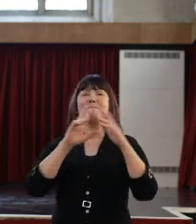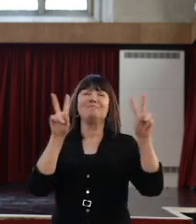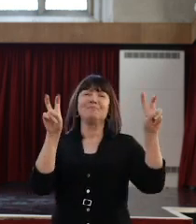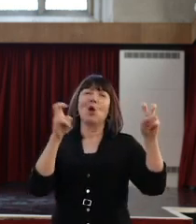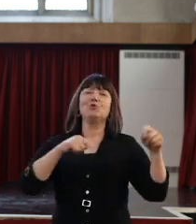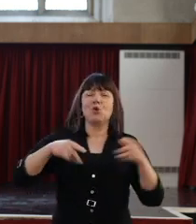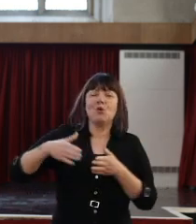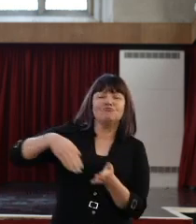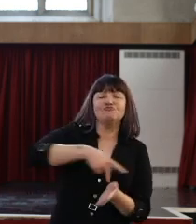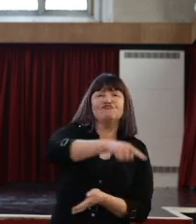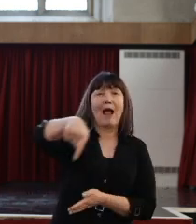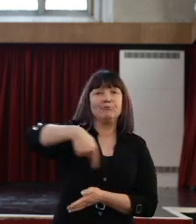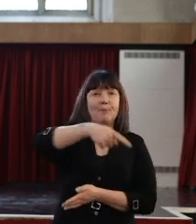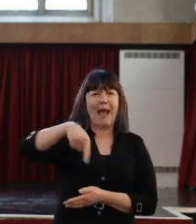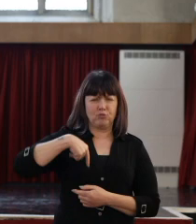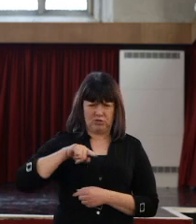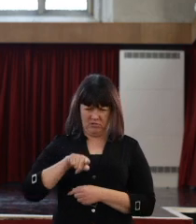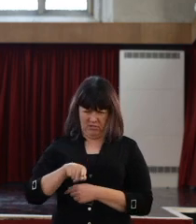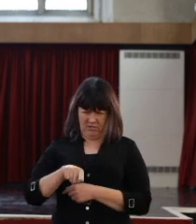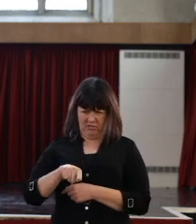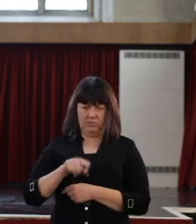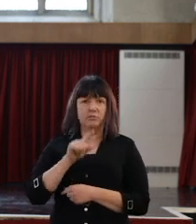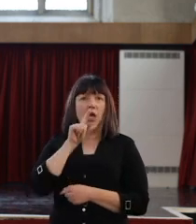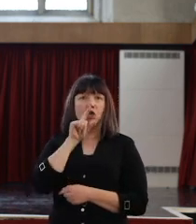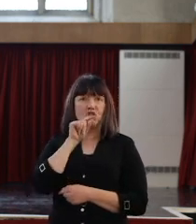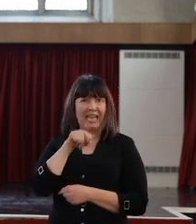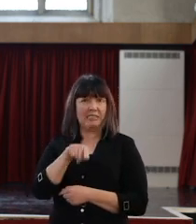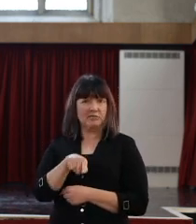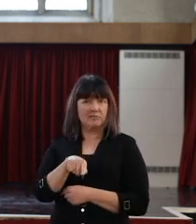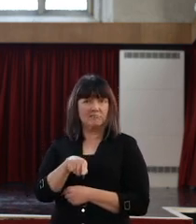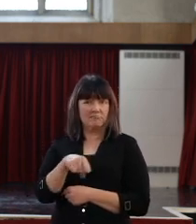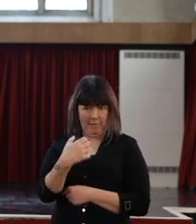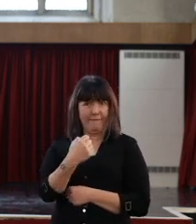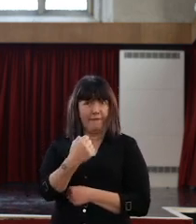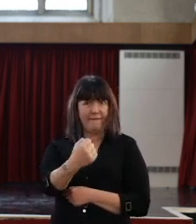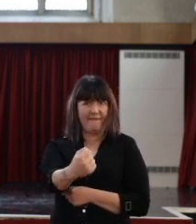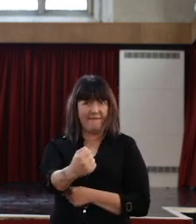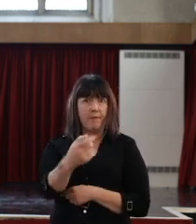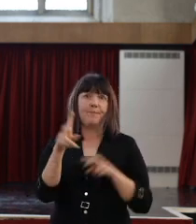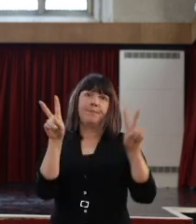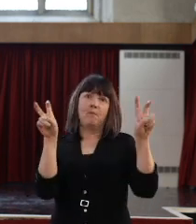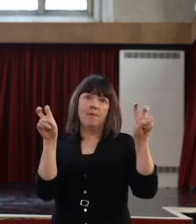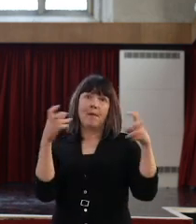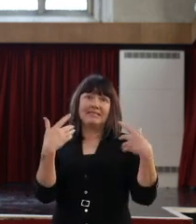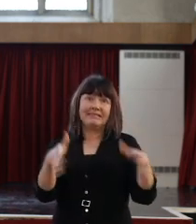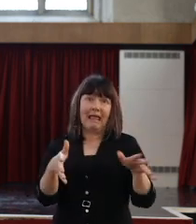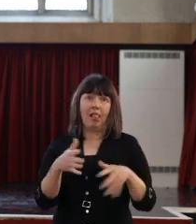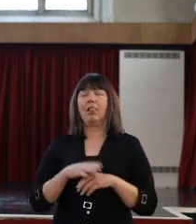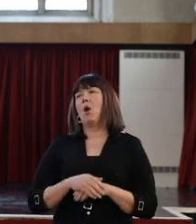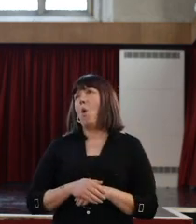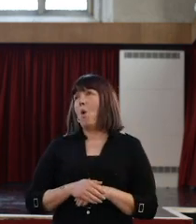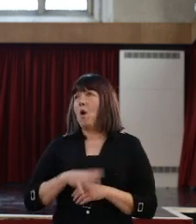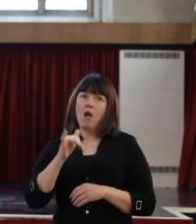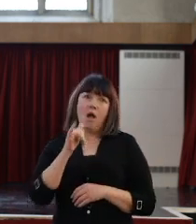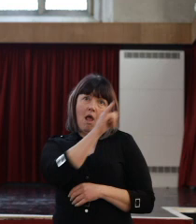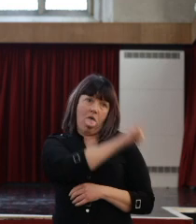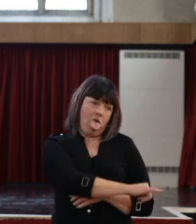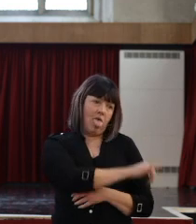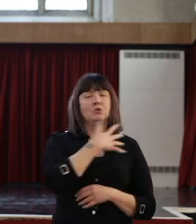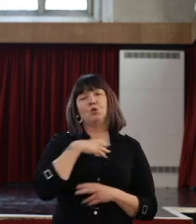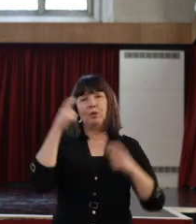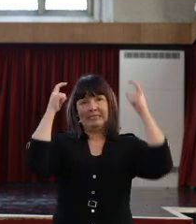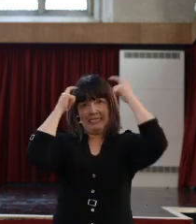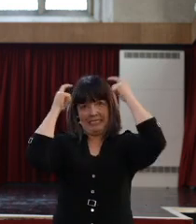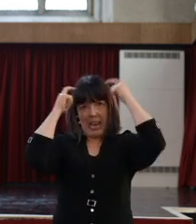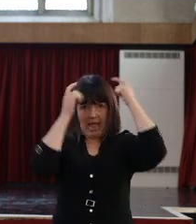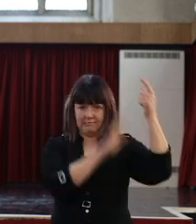So named because it's a roundabout with chickens on it, and yet people still go to Disneyland. It's also the place,